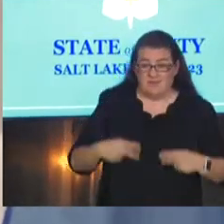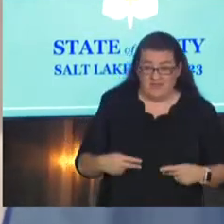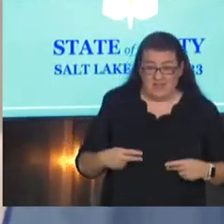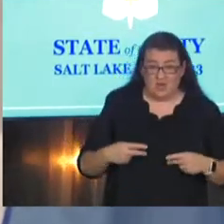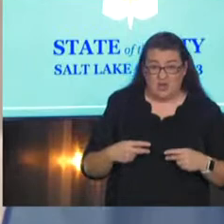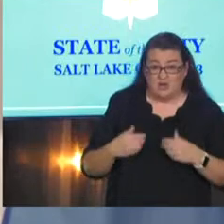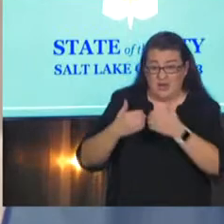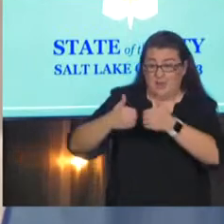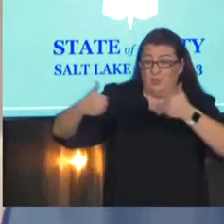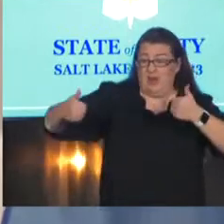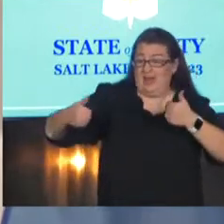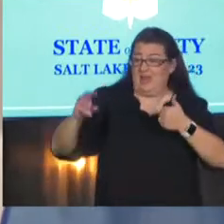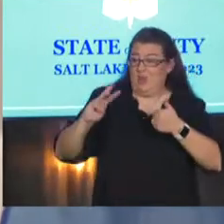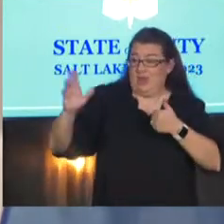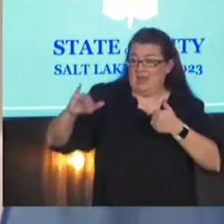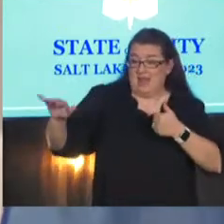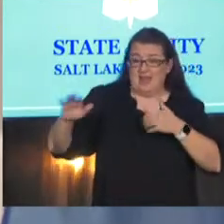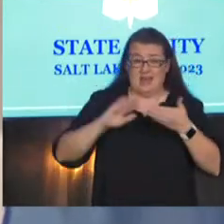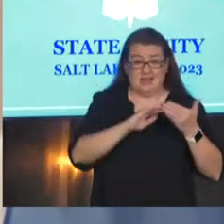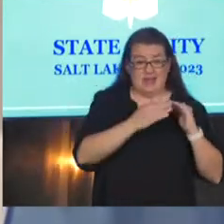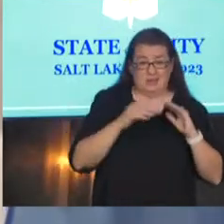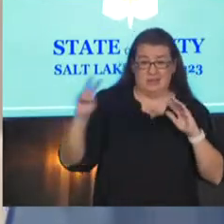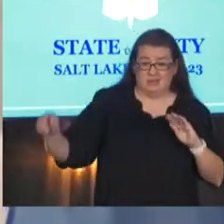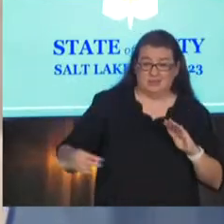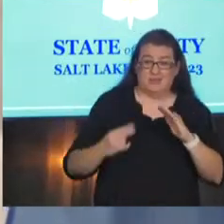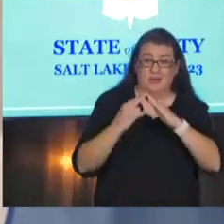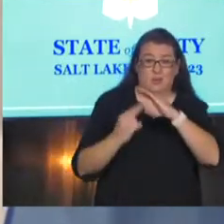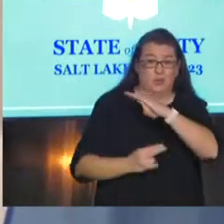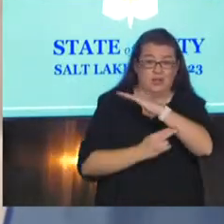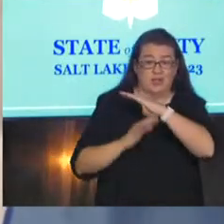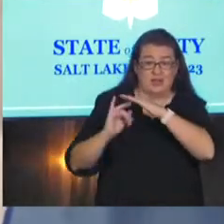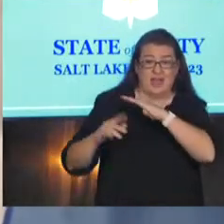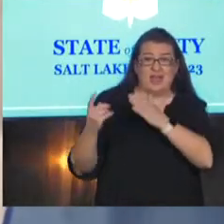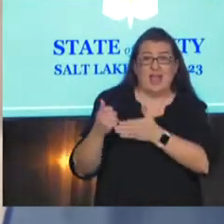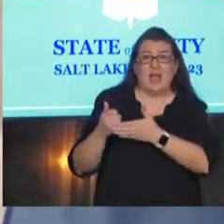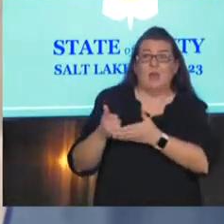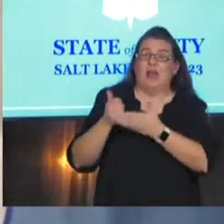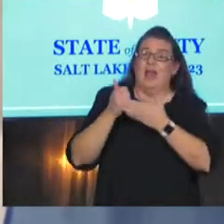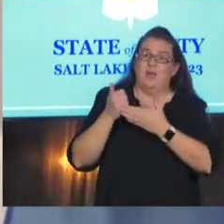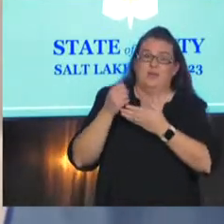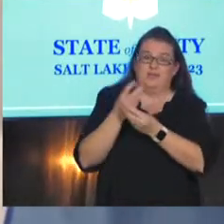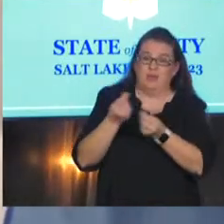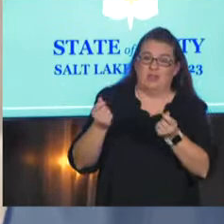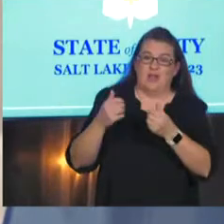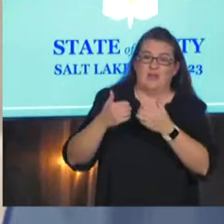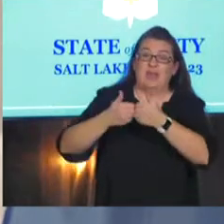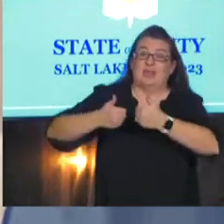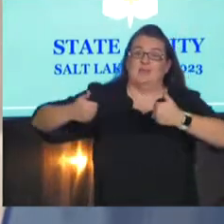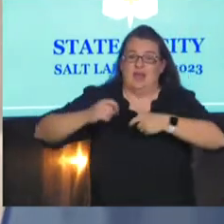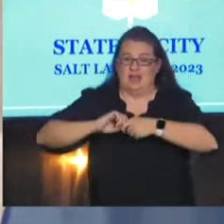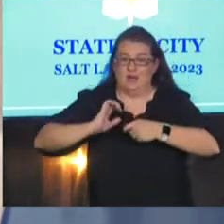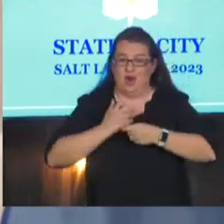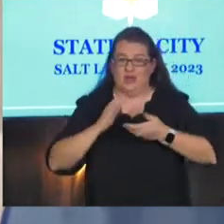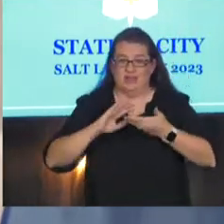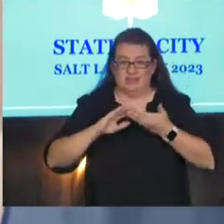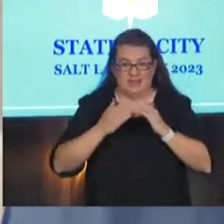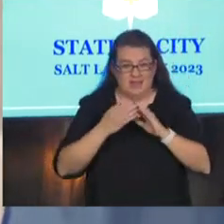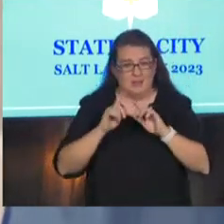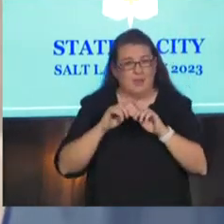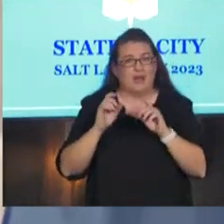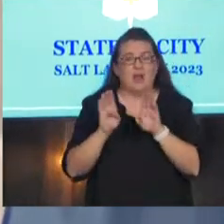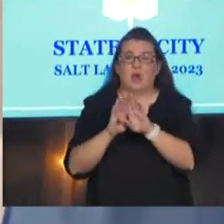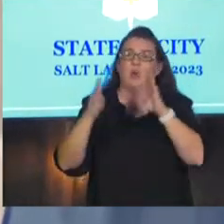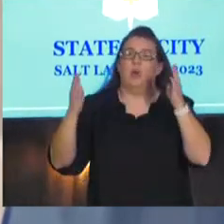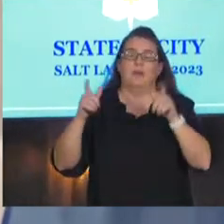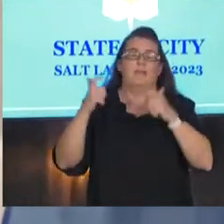downtown and the west side would not only help the century-old divide in our city, but it could unlock the massive economic